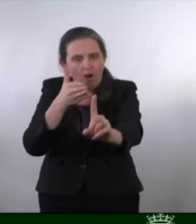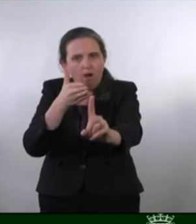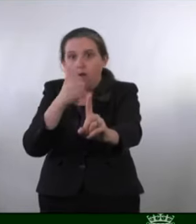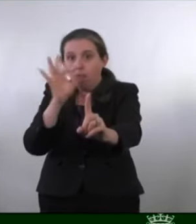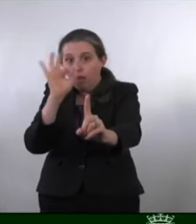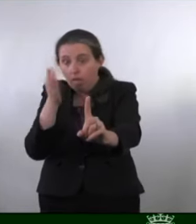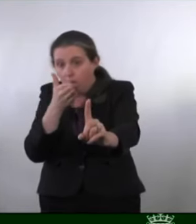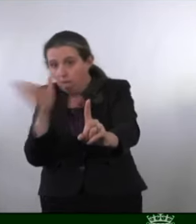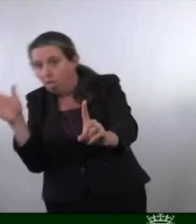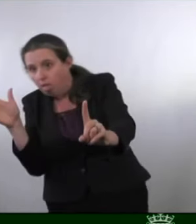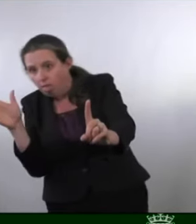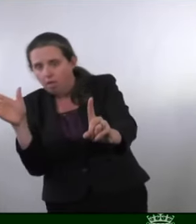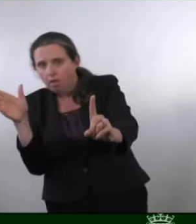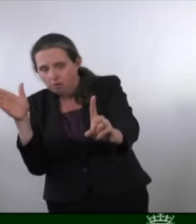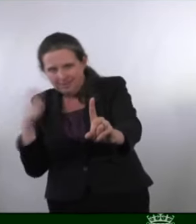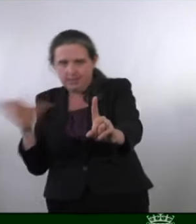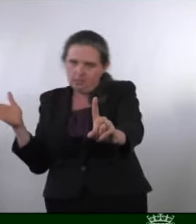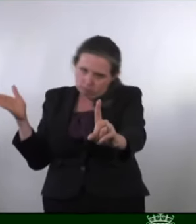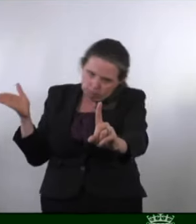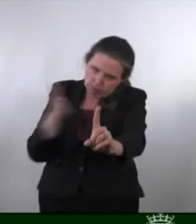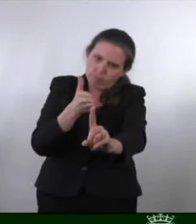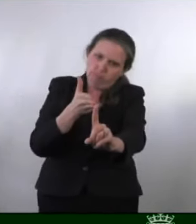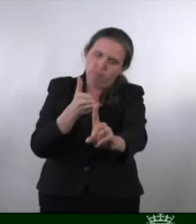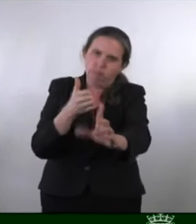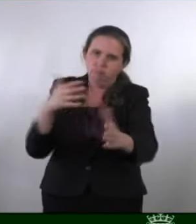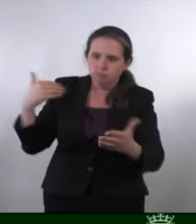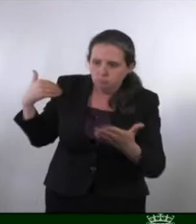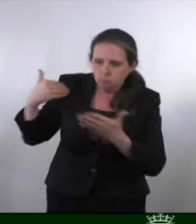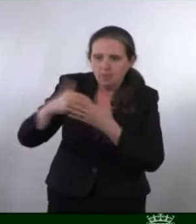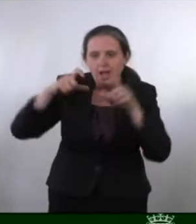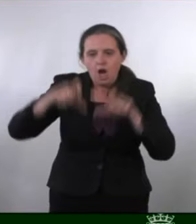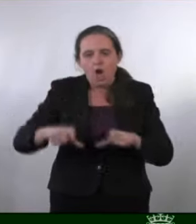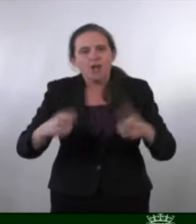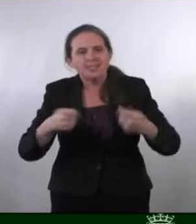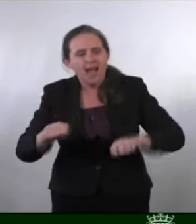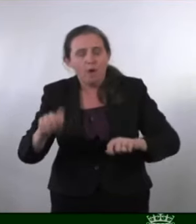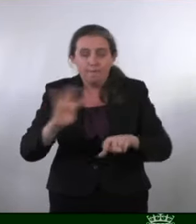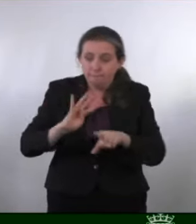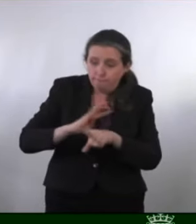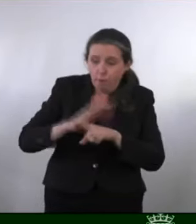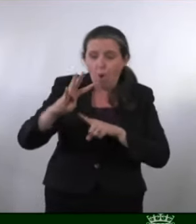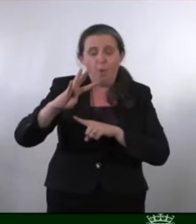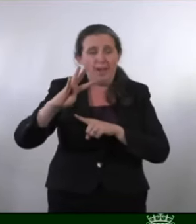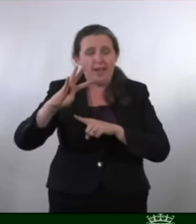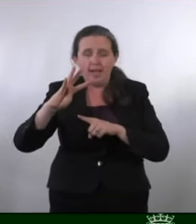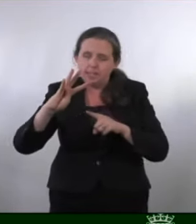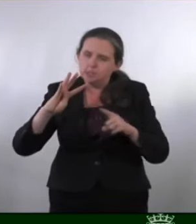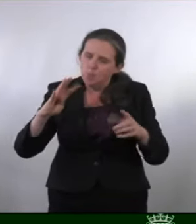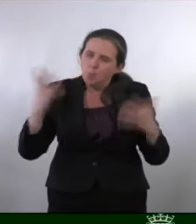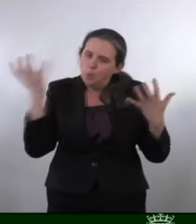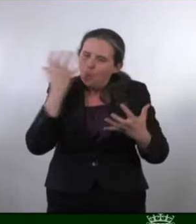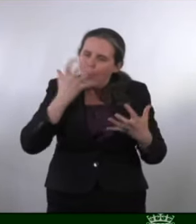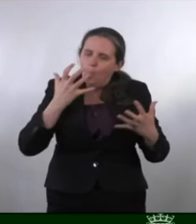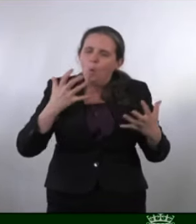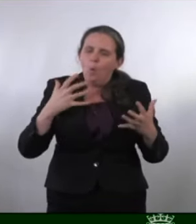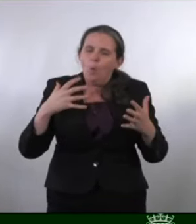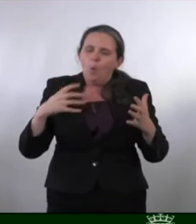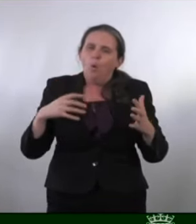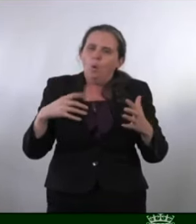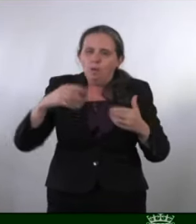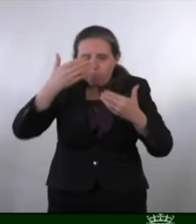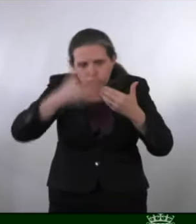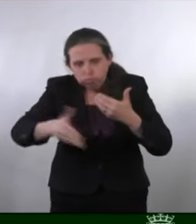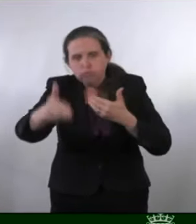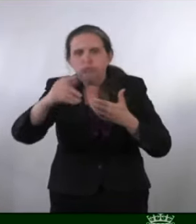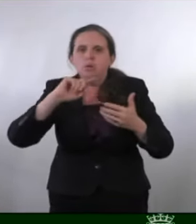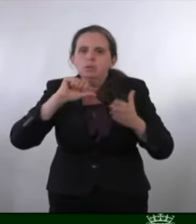allow ourselves to throw away the gains that we've made. It will be a tough few months, but the vaccines that